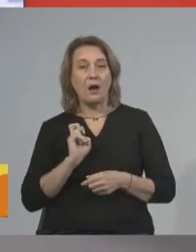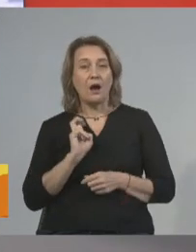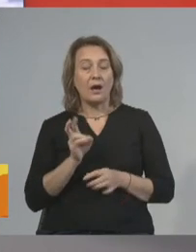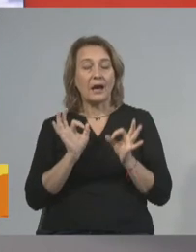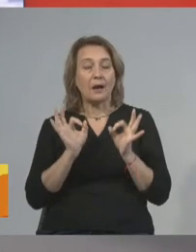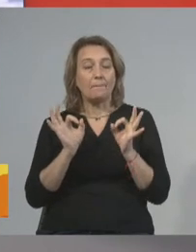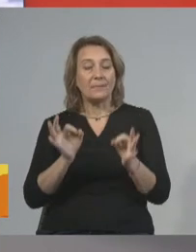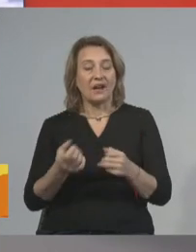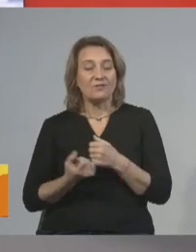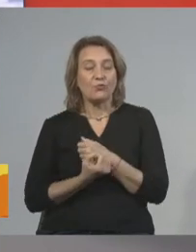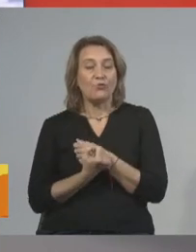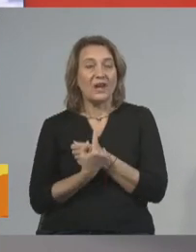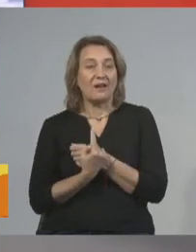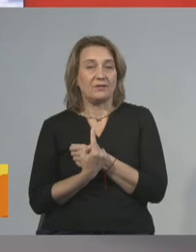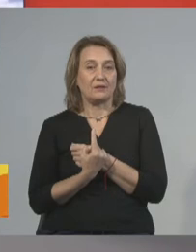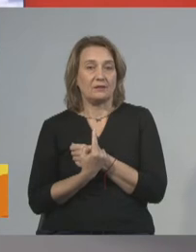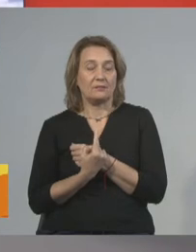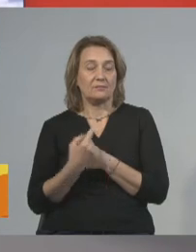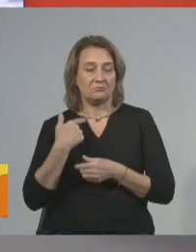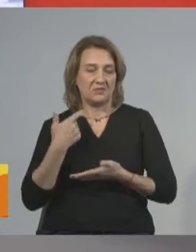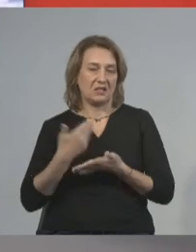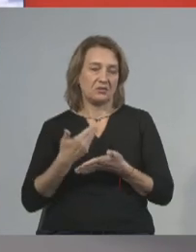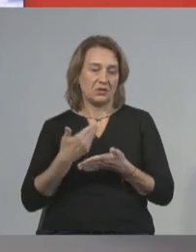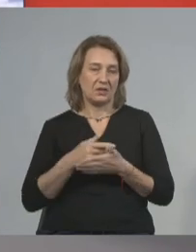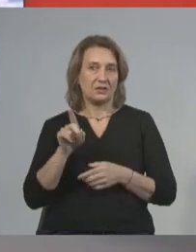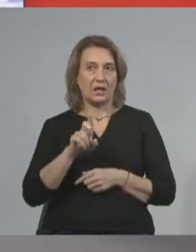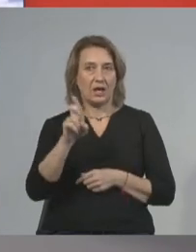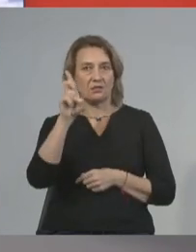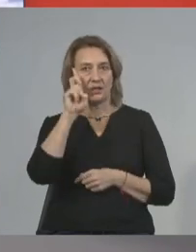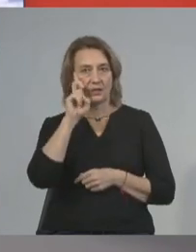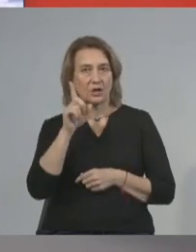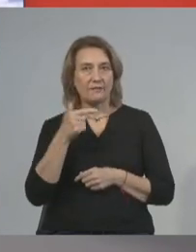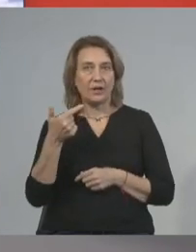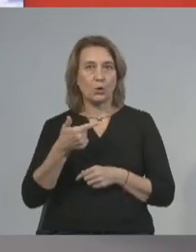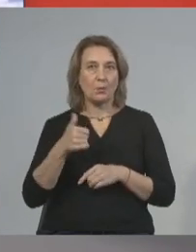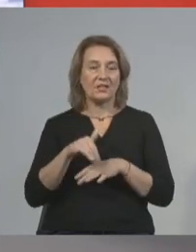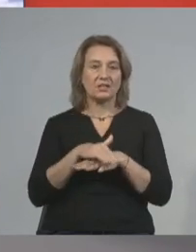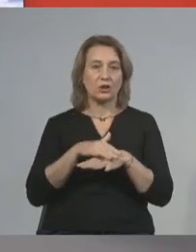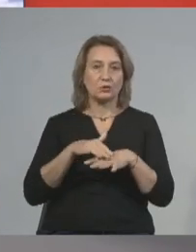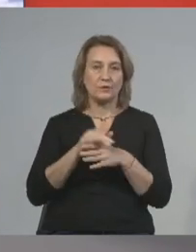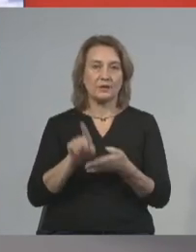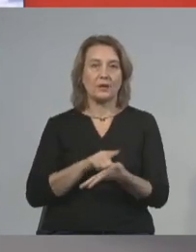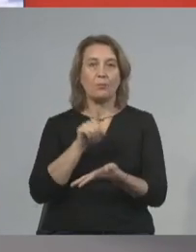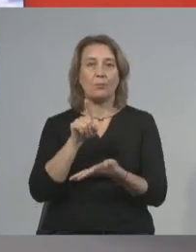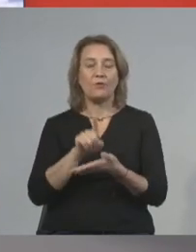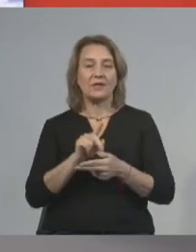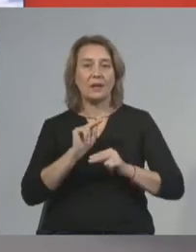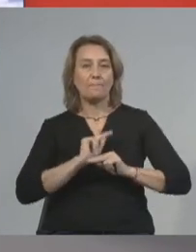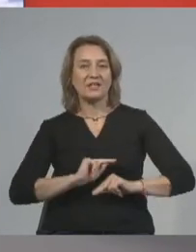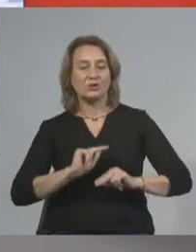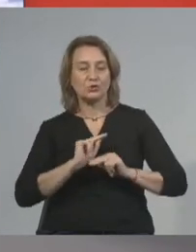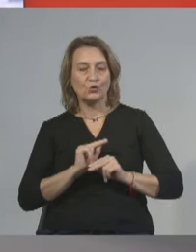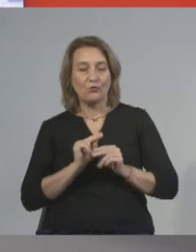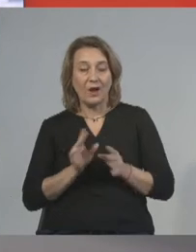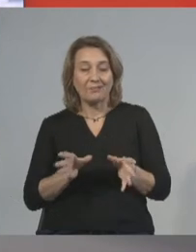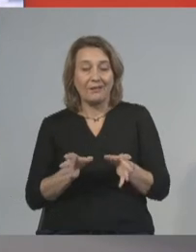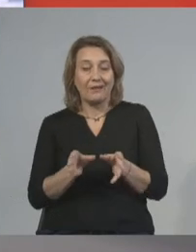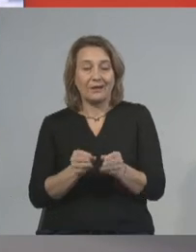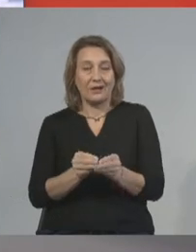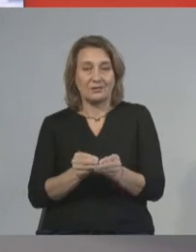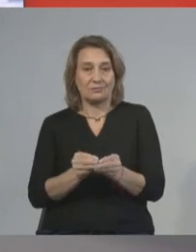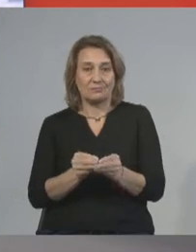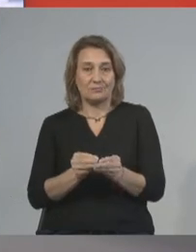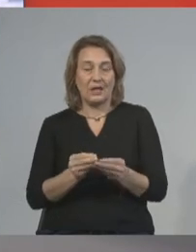false information how to detect the truth and i think here the state and the civil society are to work together